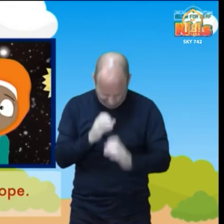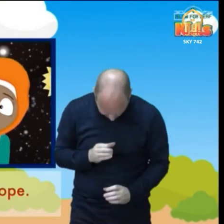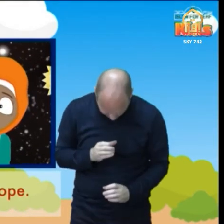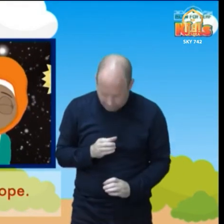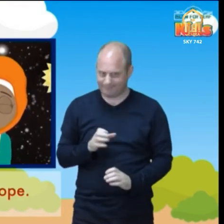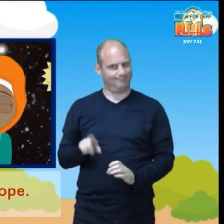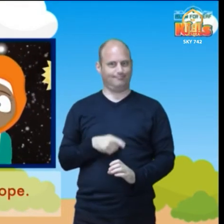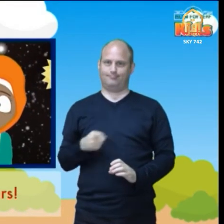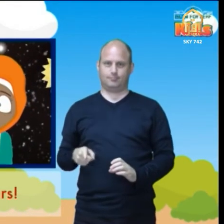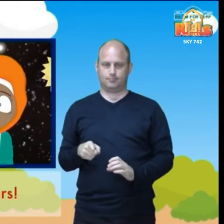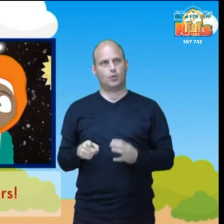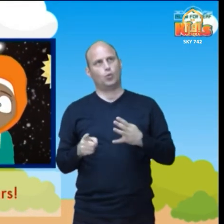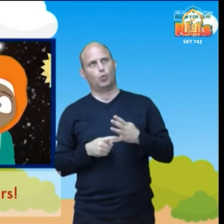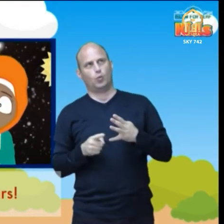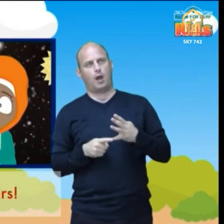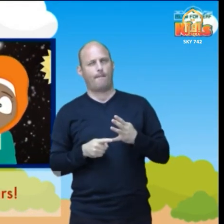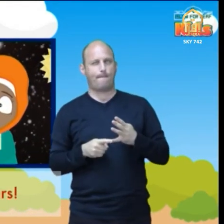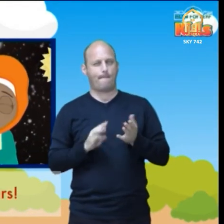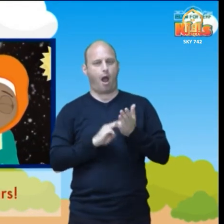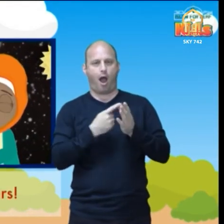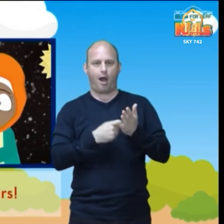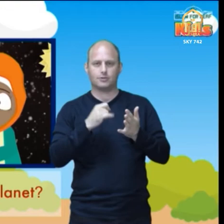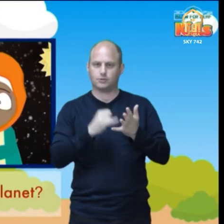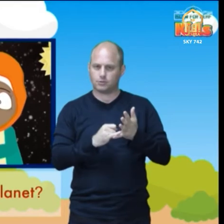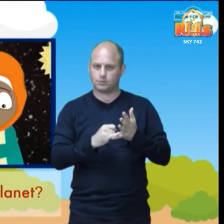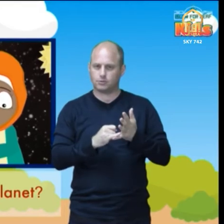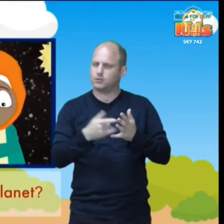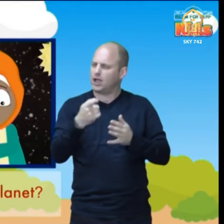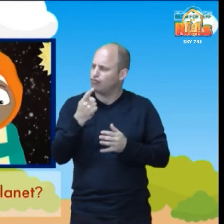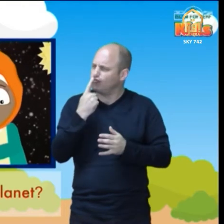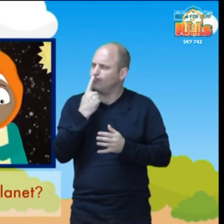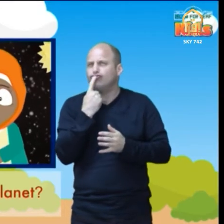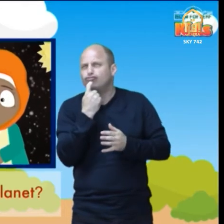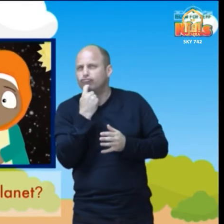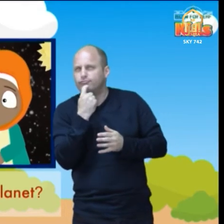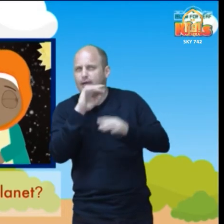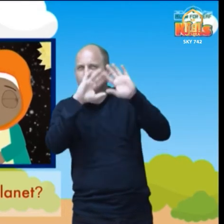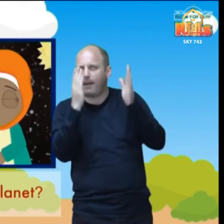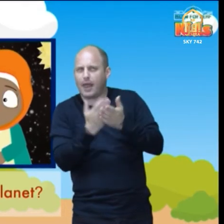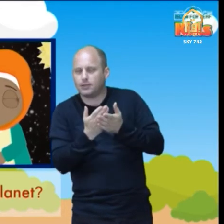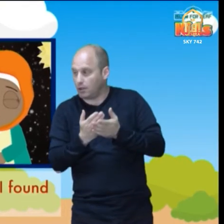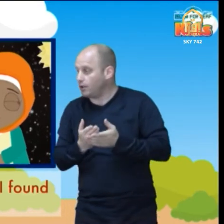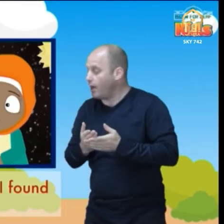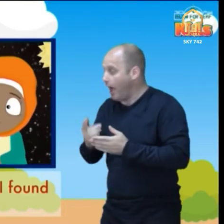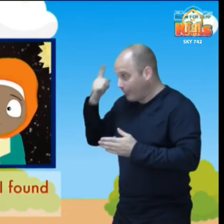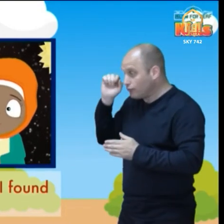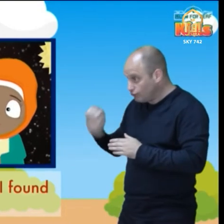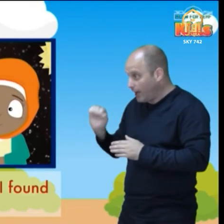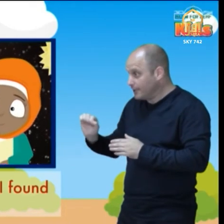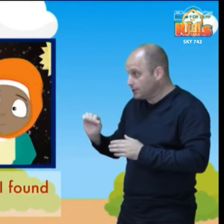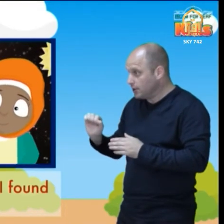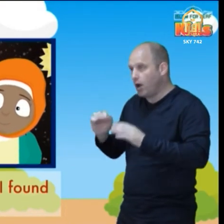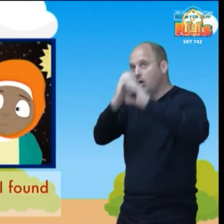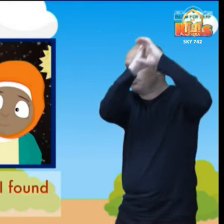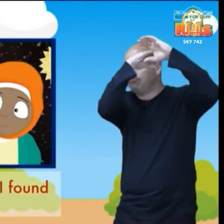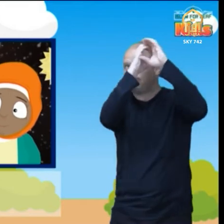through the telescope. After Earth is Mars. Mars, is it the red planet? That's right, sis, I think